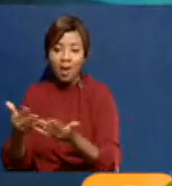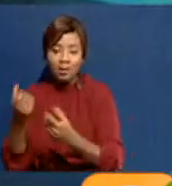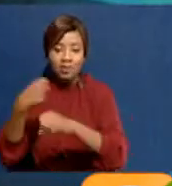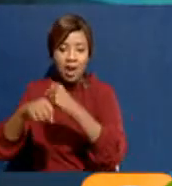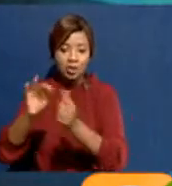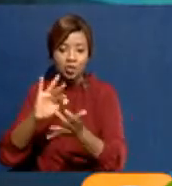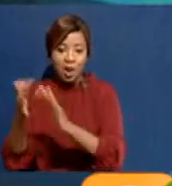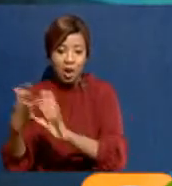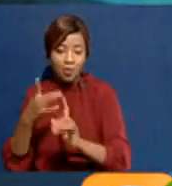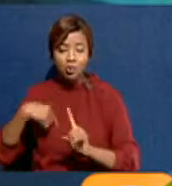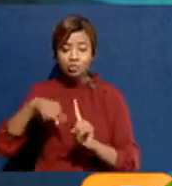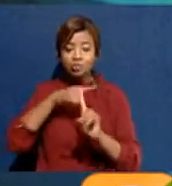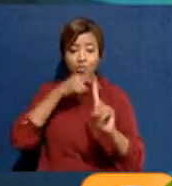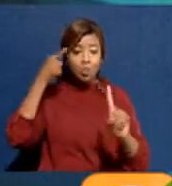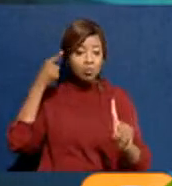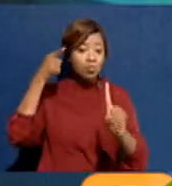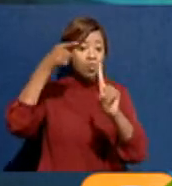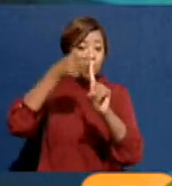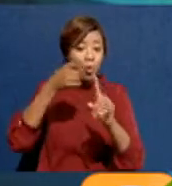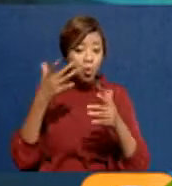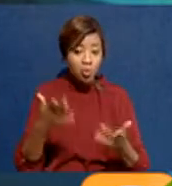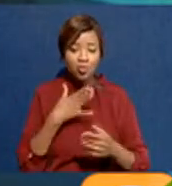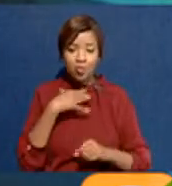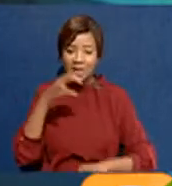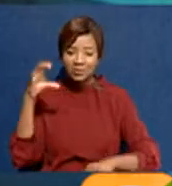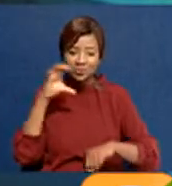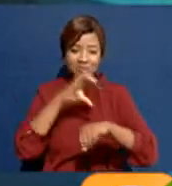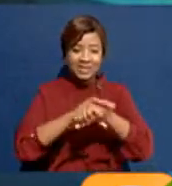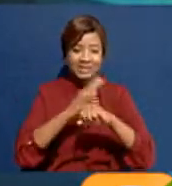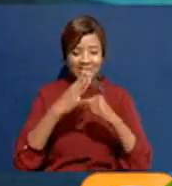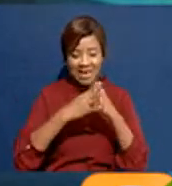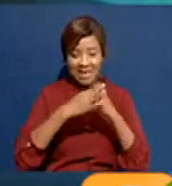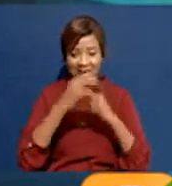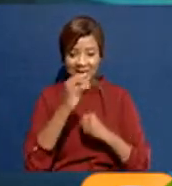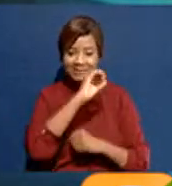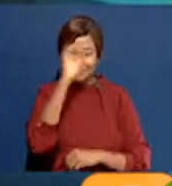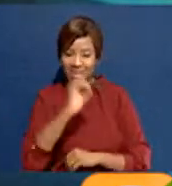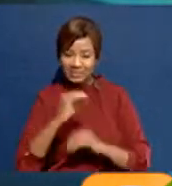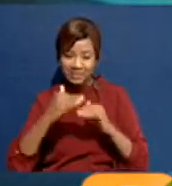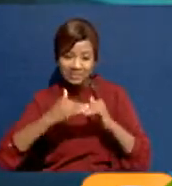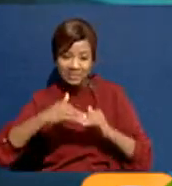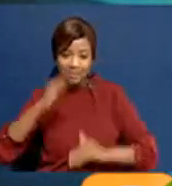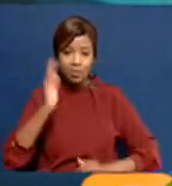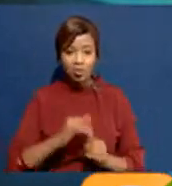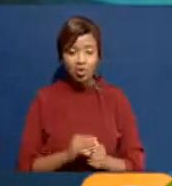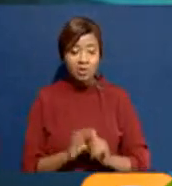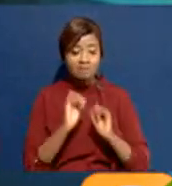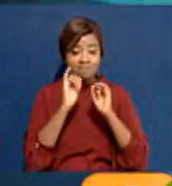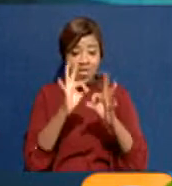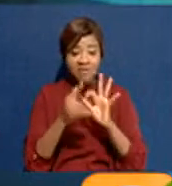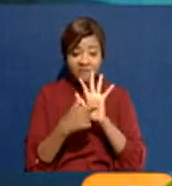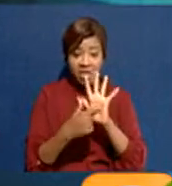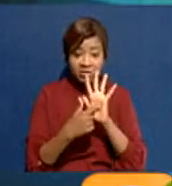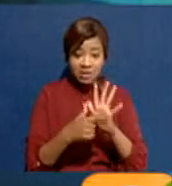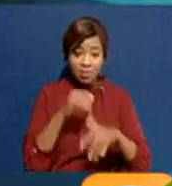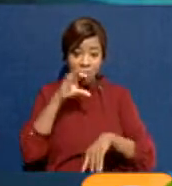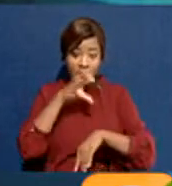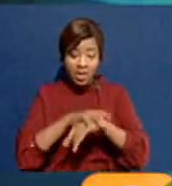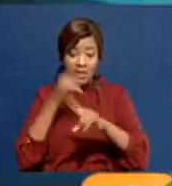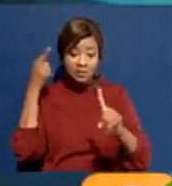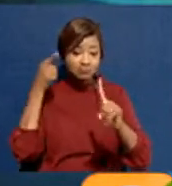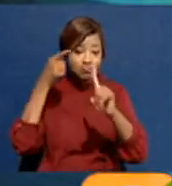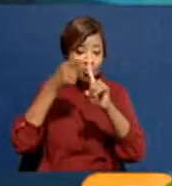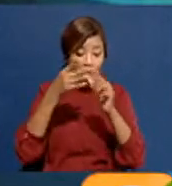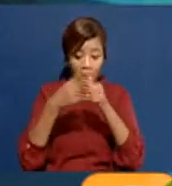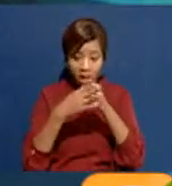has always been to reach above 90%, because when you reach a target of above 90% immunized,